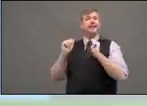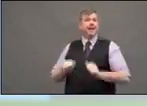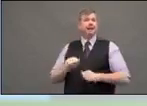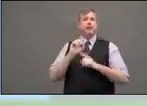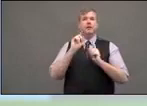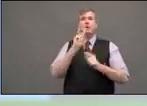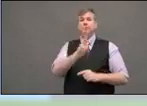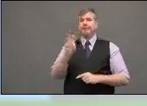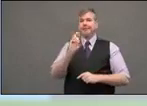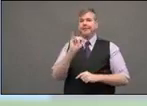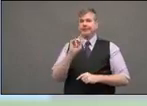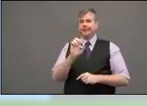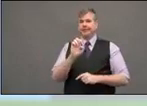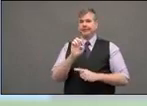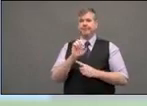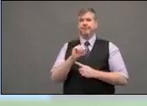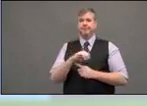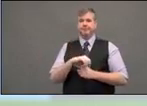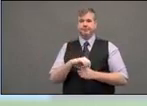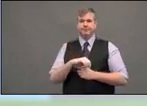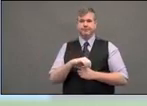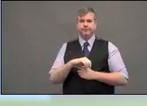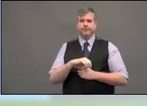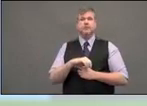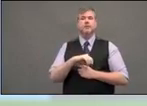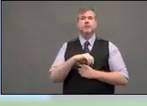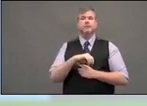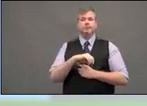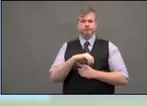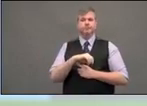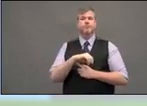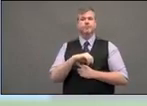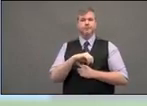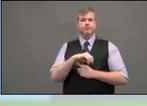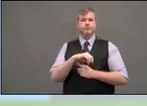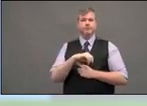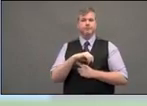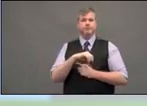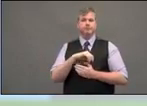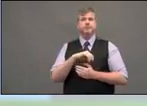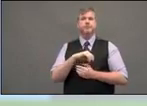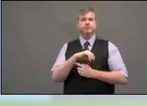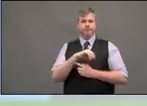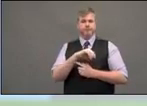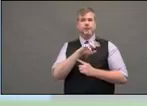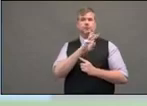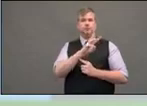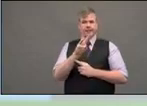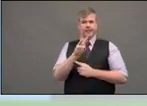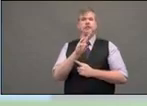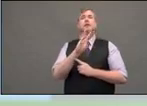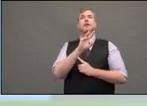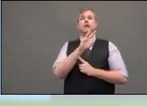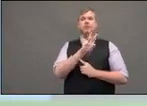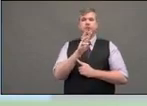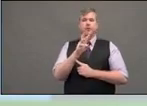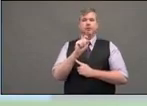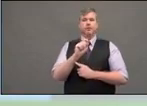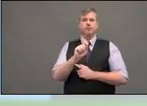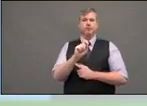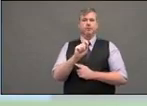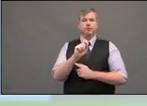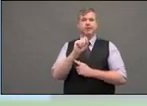sccgov.org/icanhelp and complete a survey there. We have been really overwhelmed and inspired by the community's response in our call